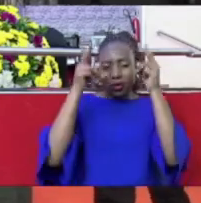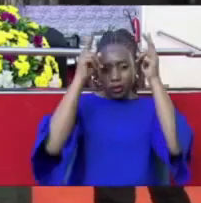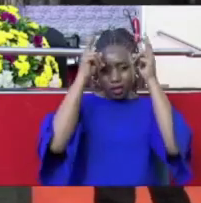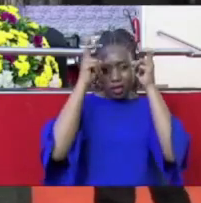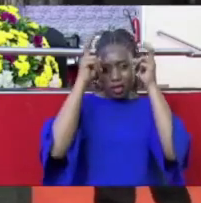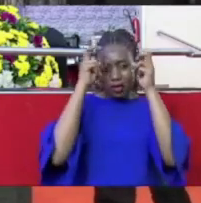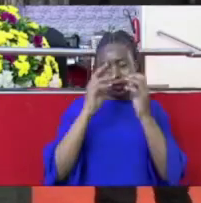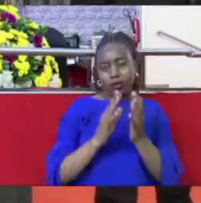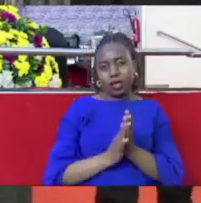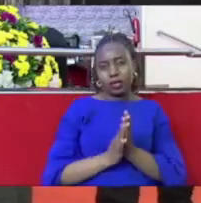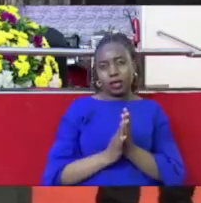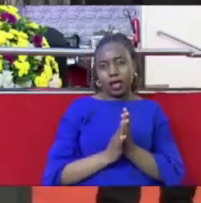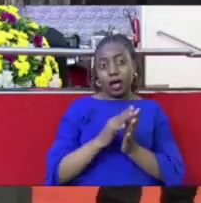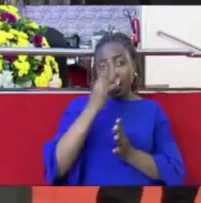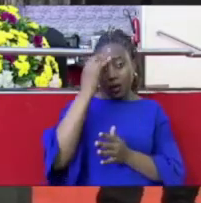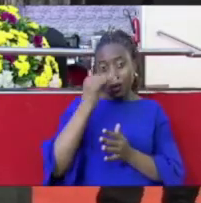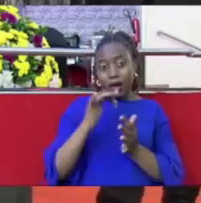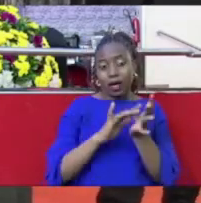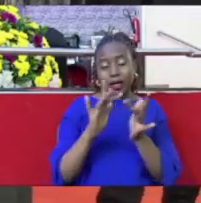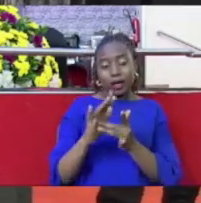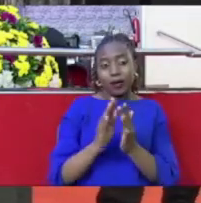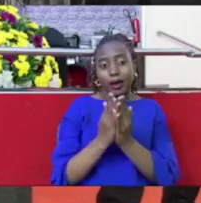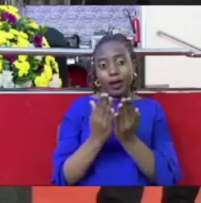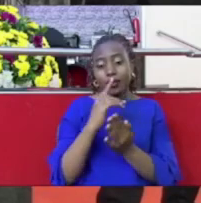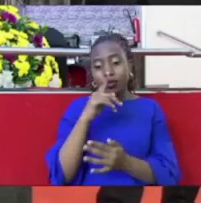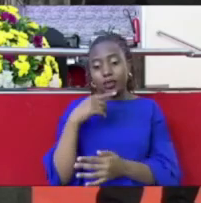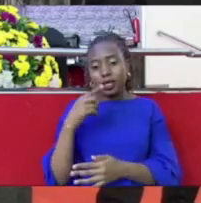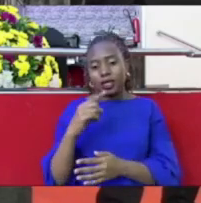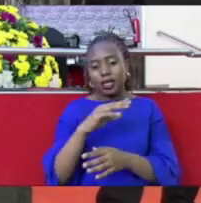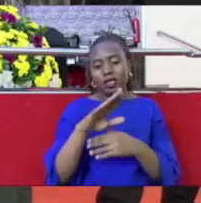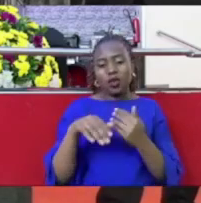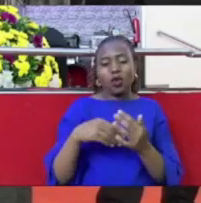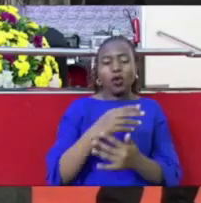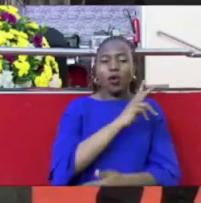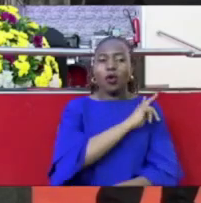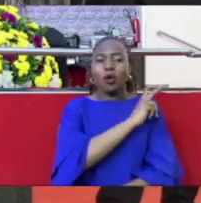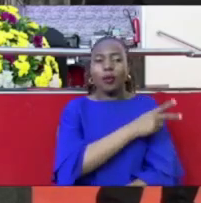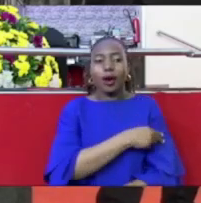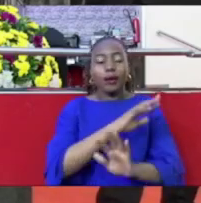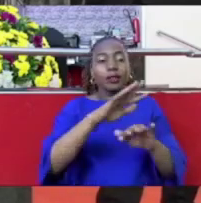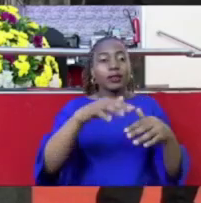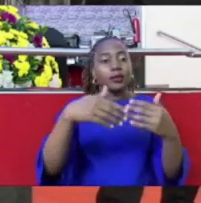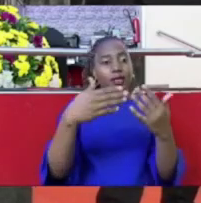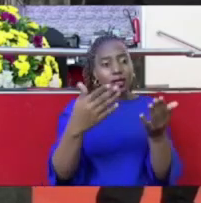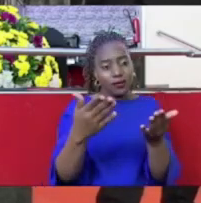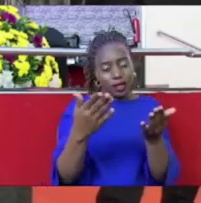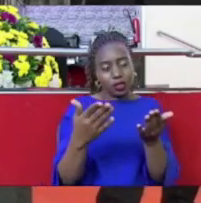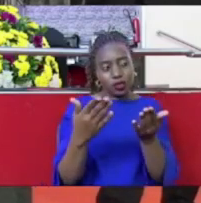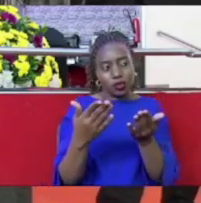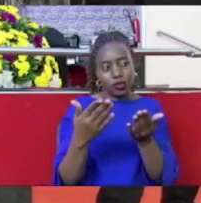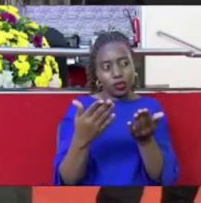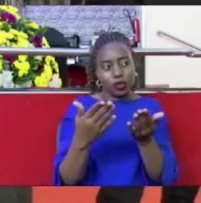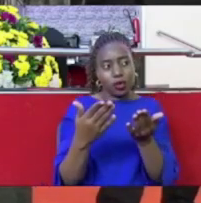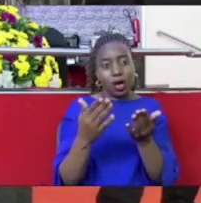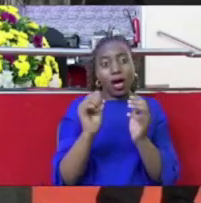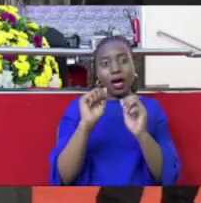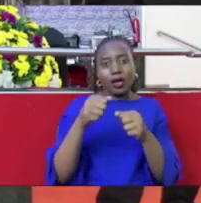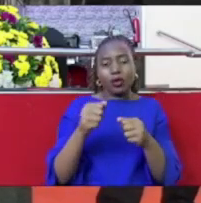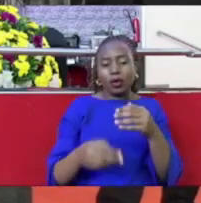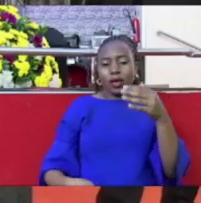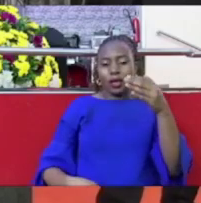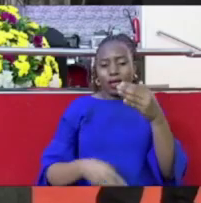power and authority has been given to you. And in his name, you can cast out